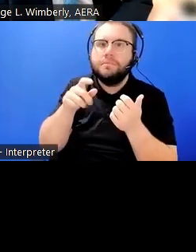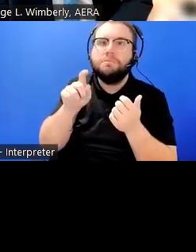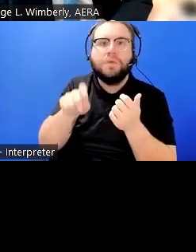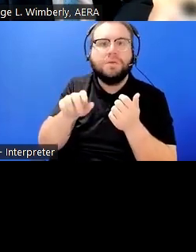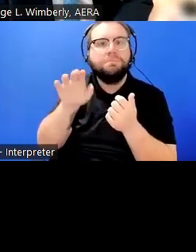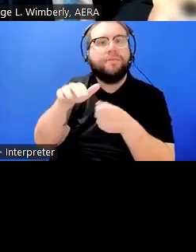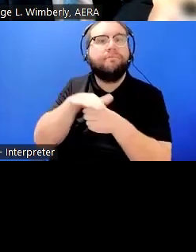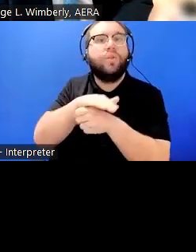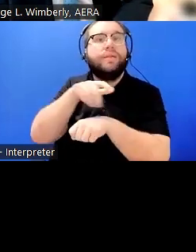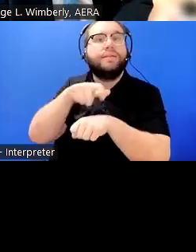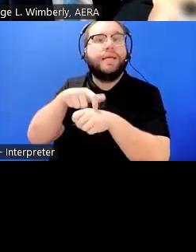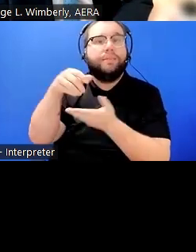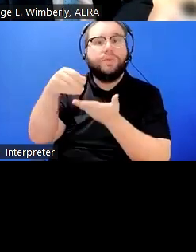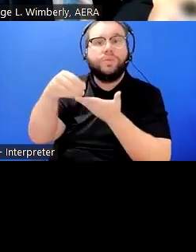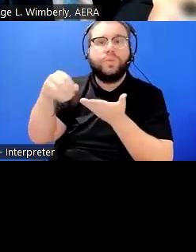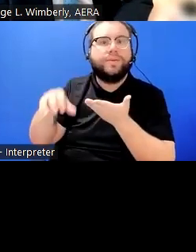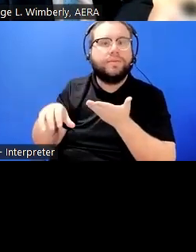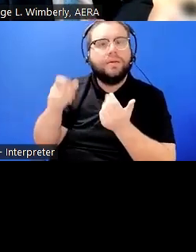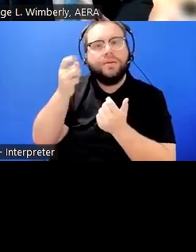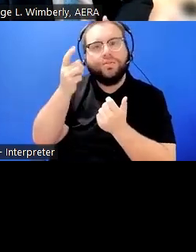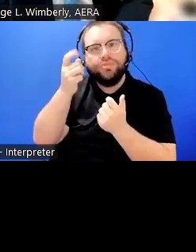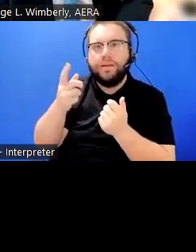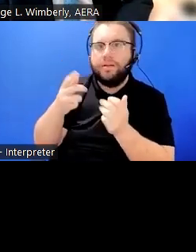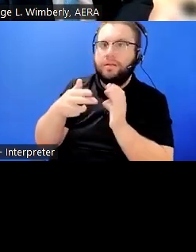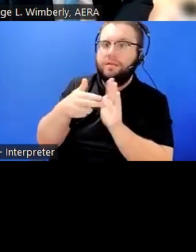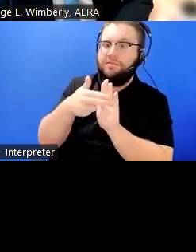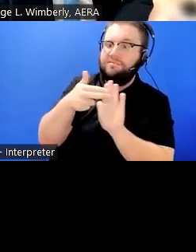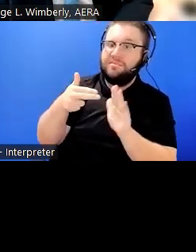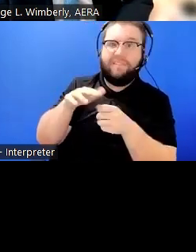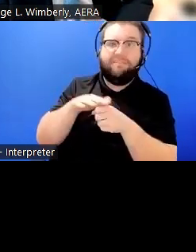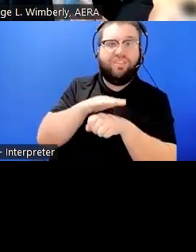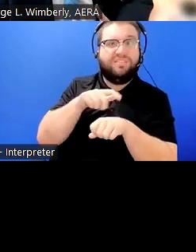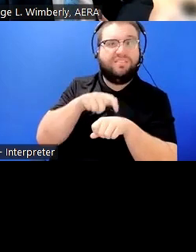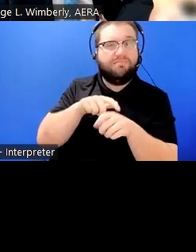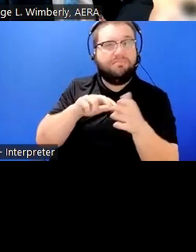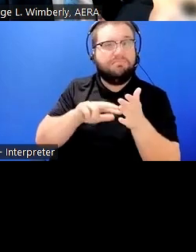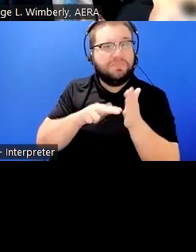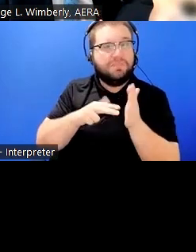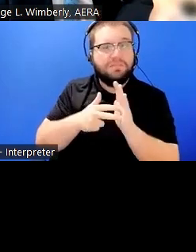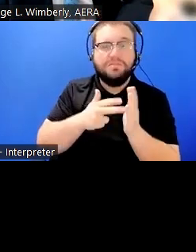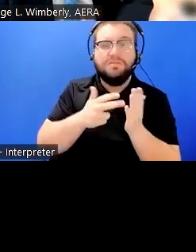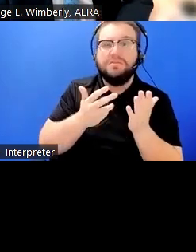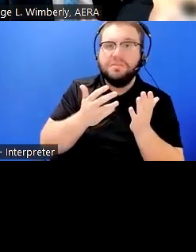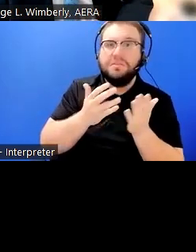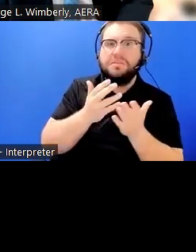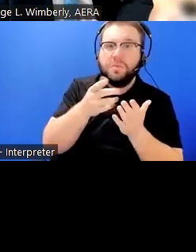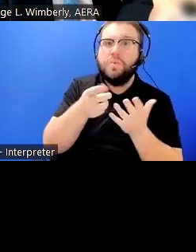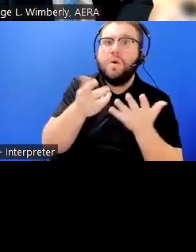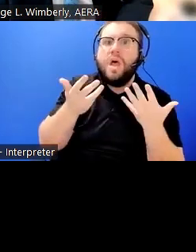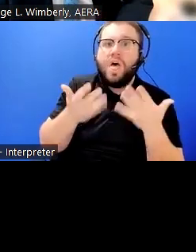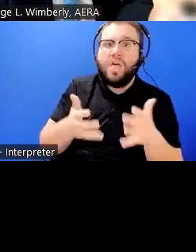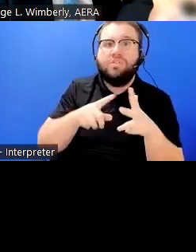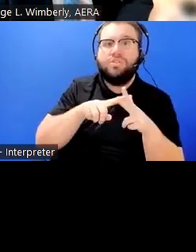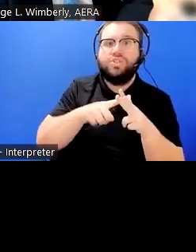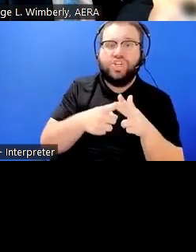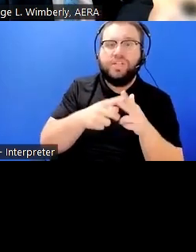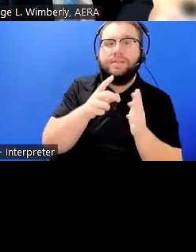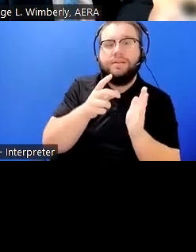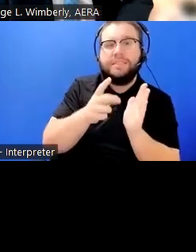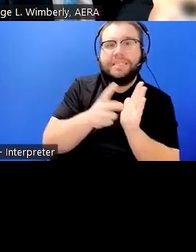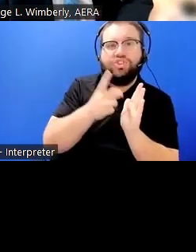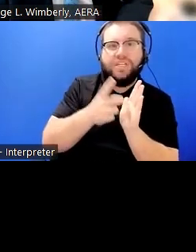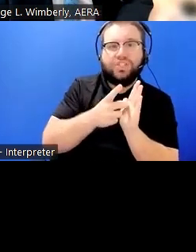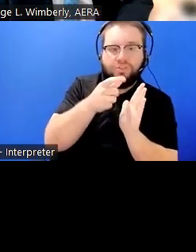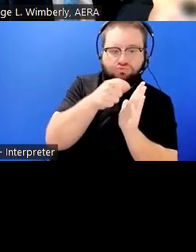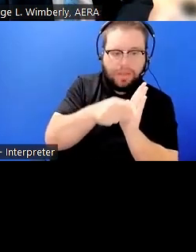student, whatever that means by your school, where they call some schools that means that you're in a dissertation writing stage, and you're